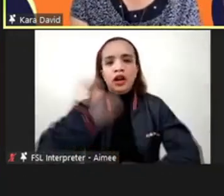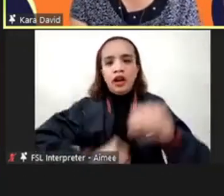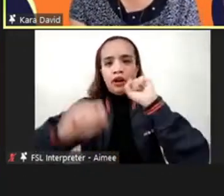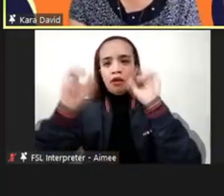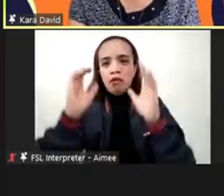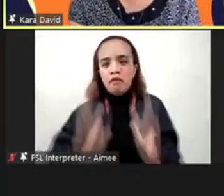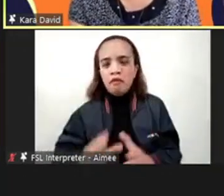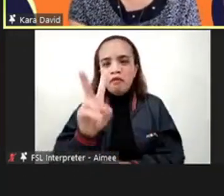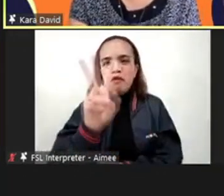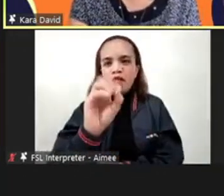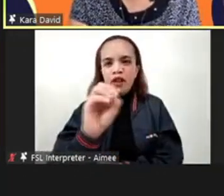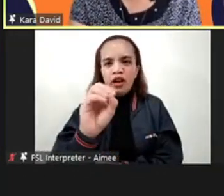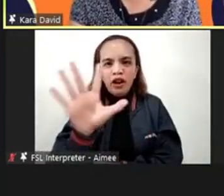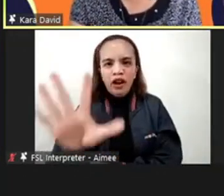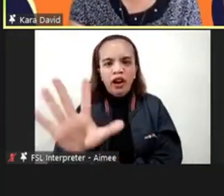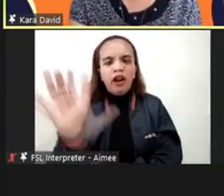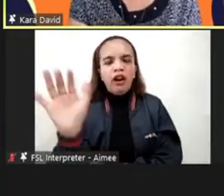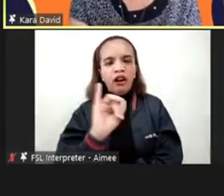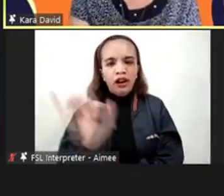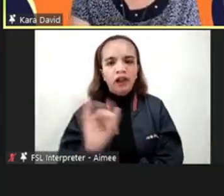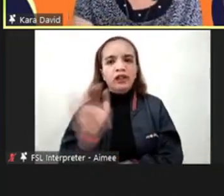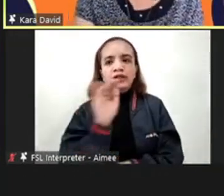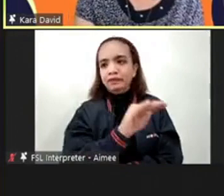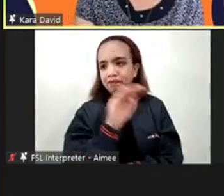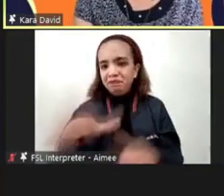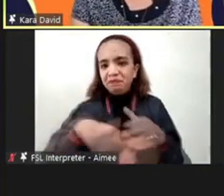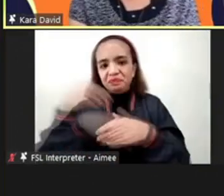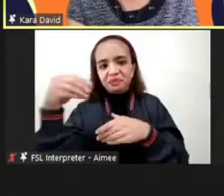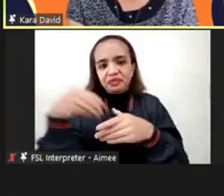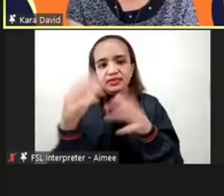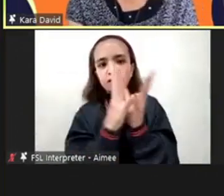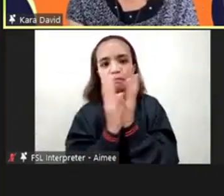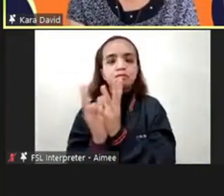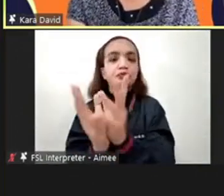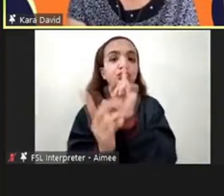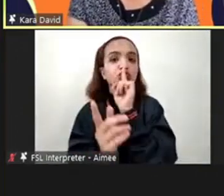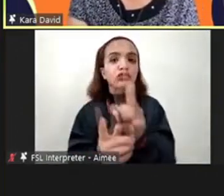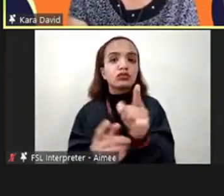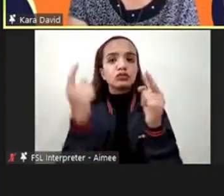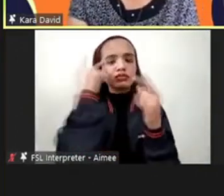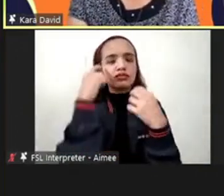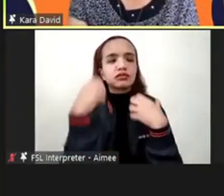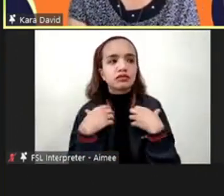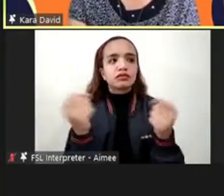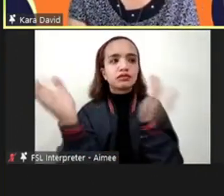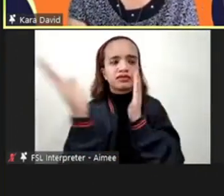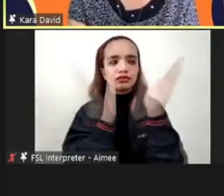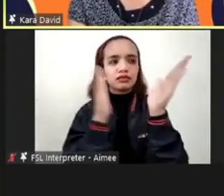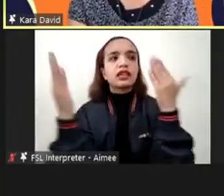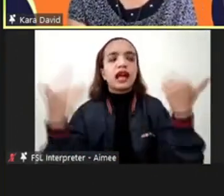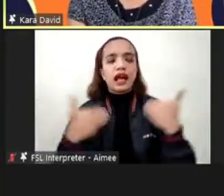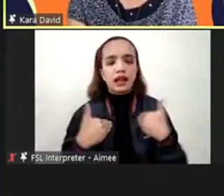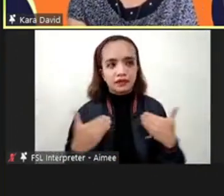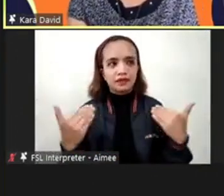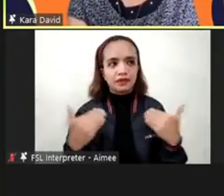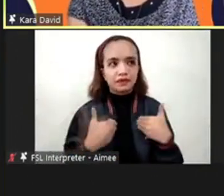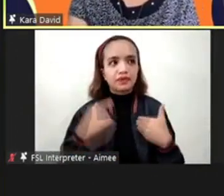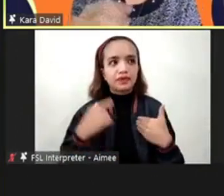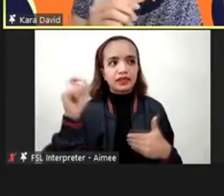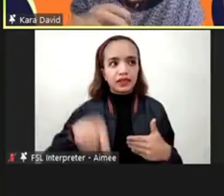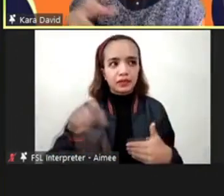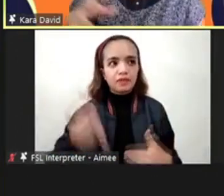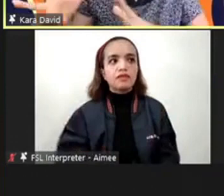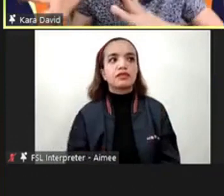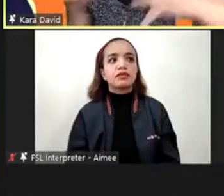At active din po siya sa mga outreach, making sure that mental health services are provided for those who need it most.